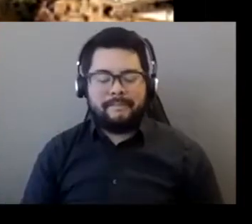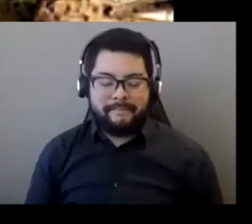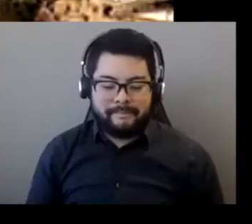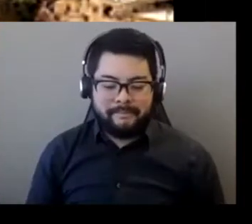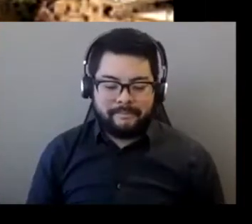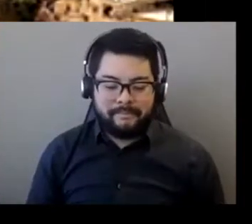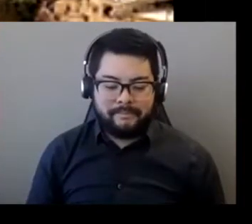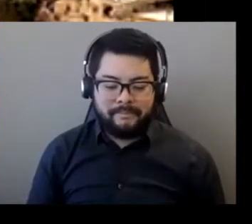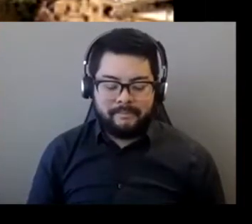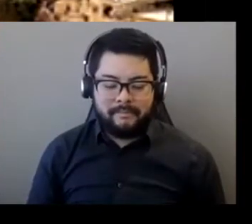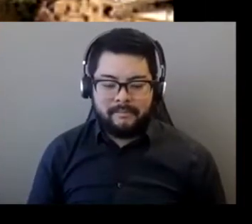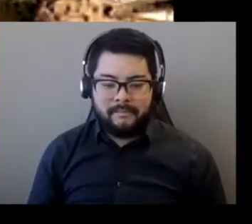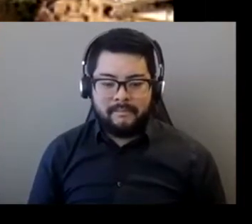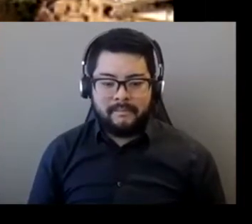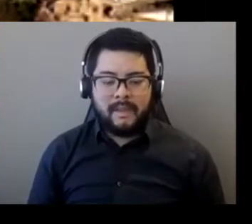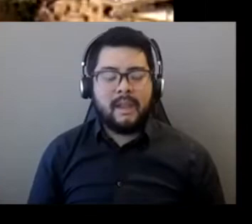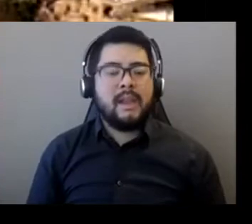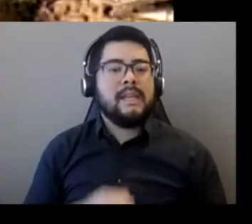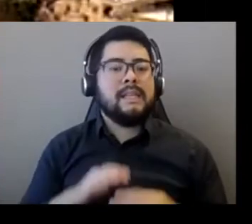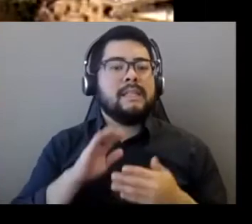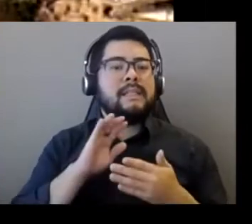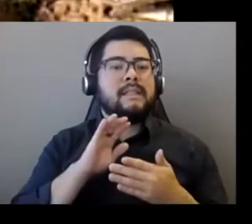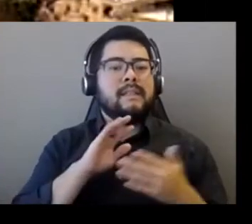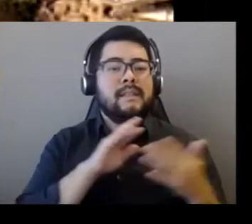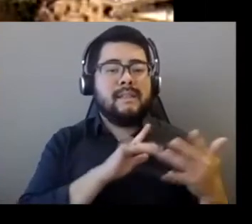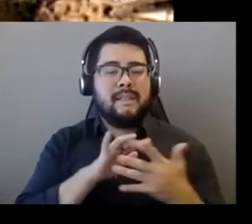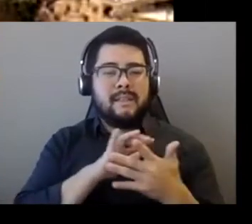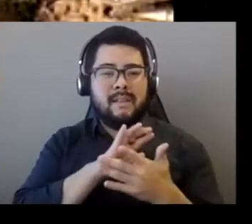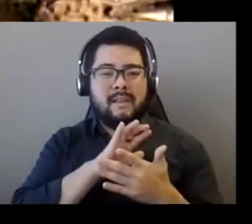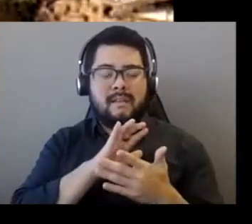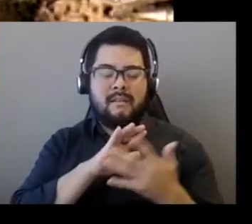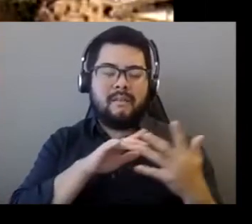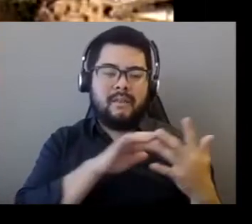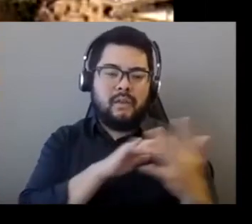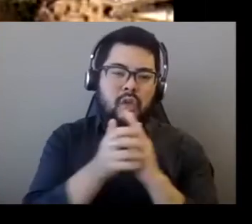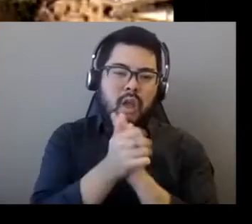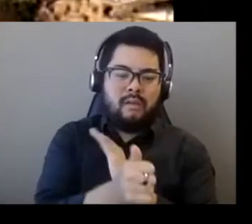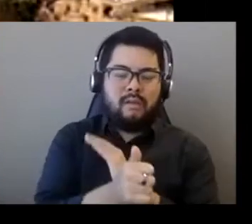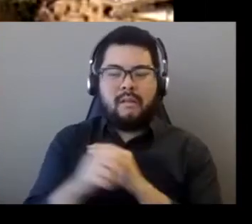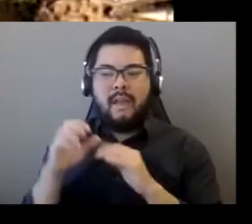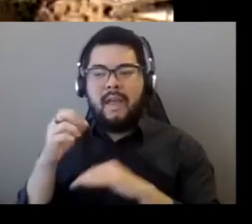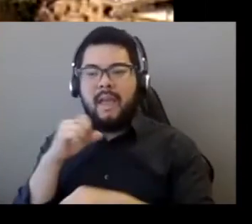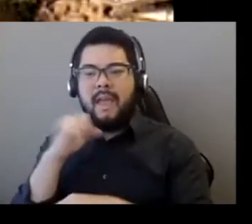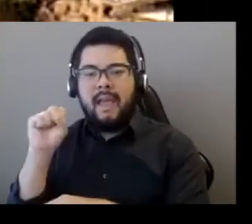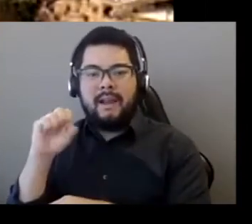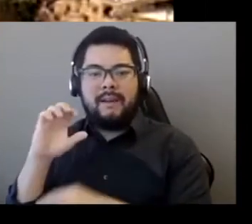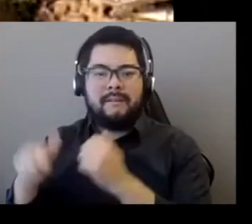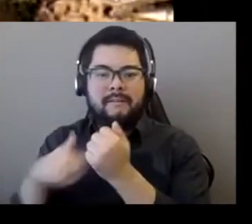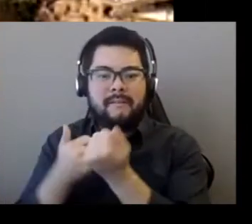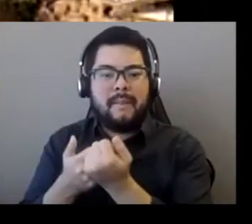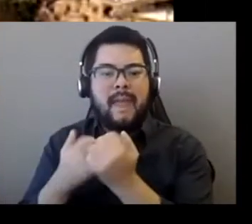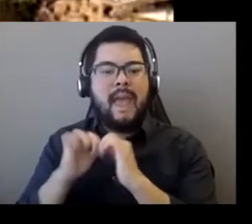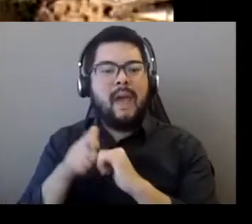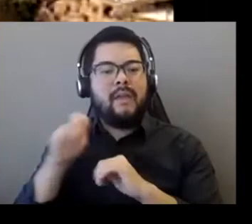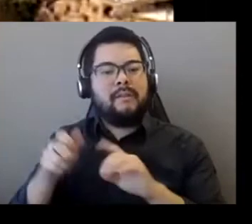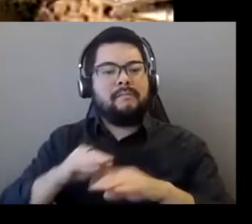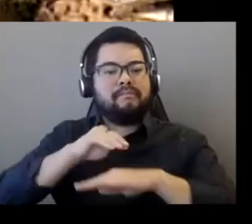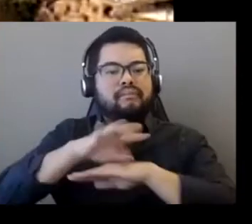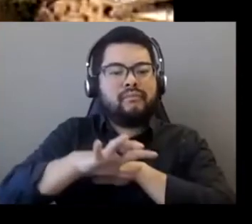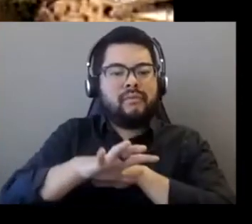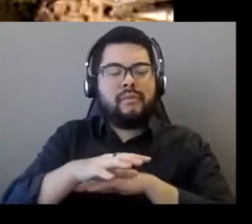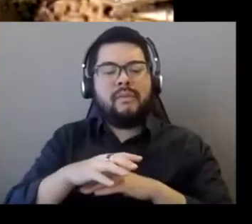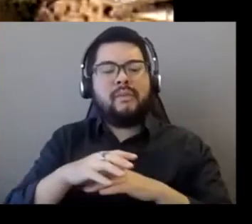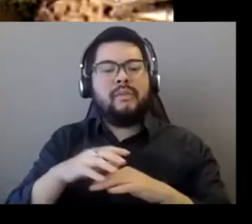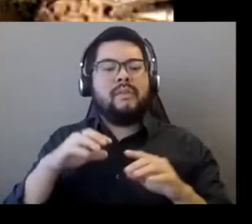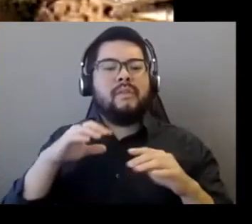how has scholar activism influenced policymaking in the context of social movements? Or another way